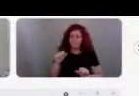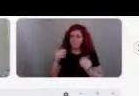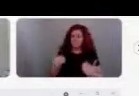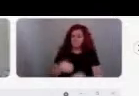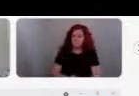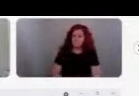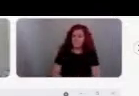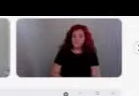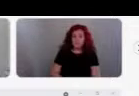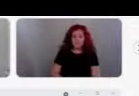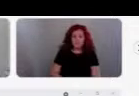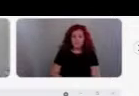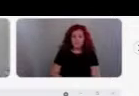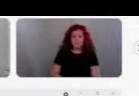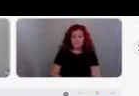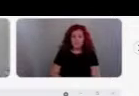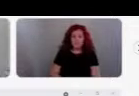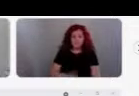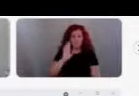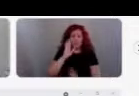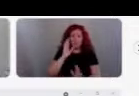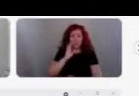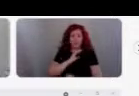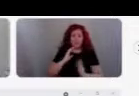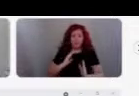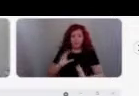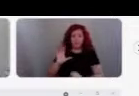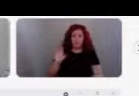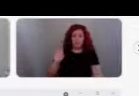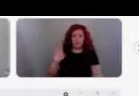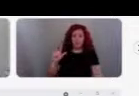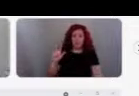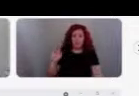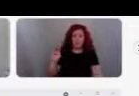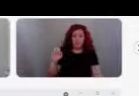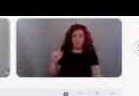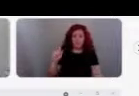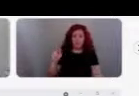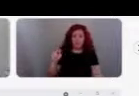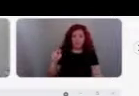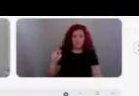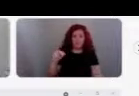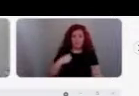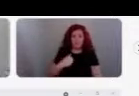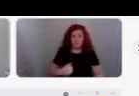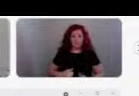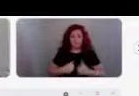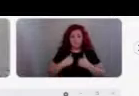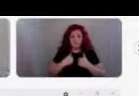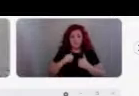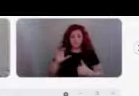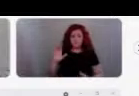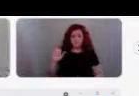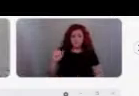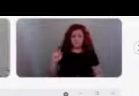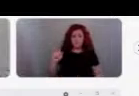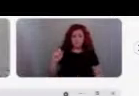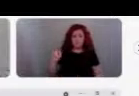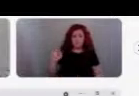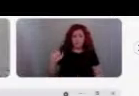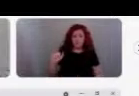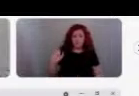proceed hello commissioners my name is carol malen i have resided in the catalina foothills of